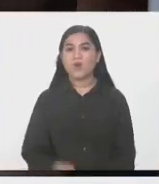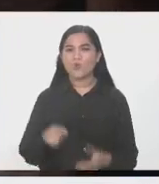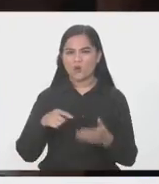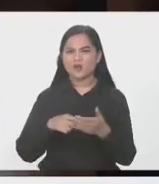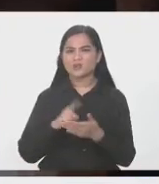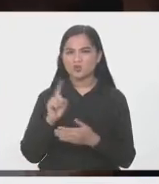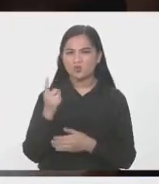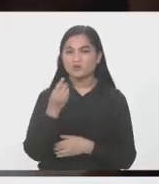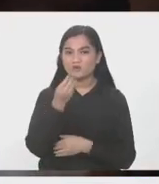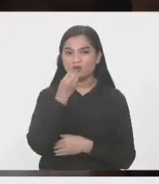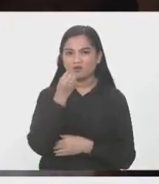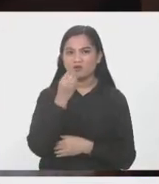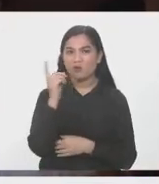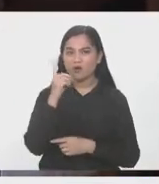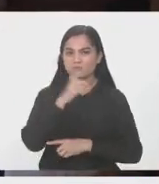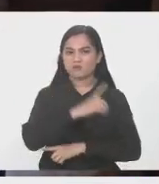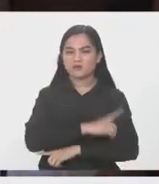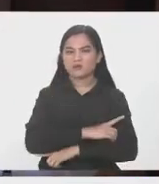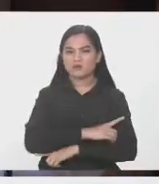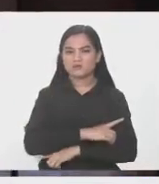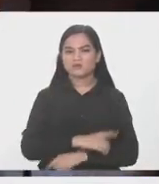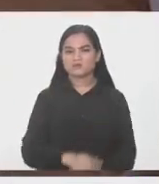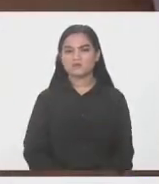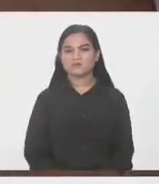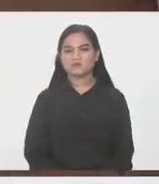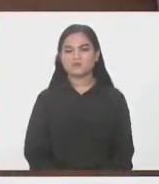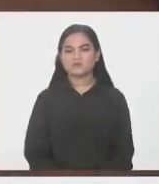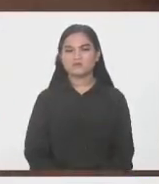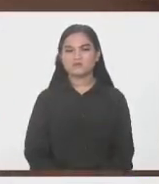once. And when? Yes, only this up.